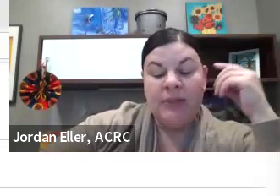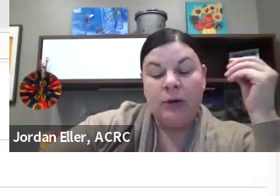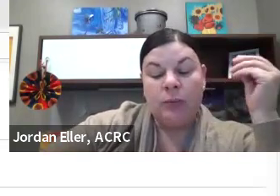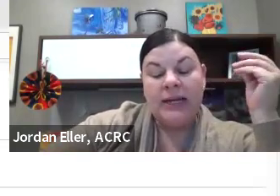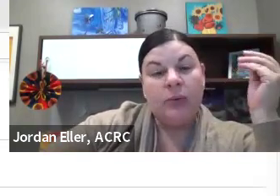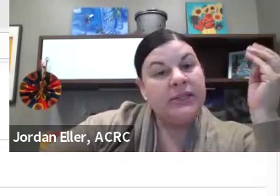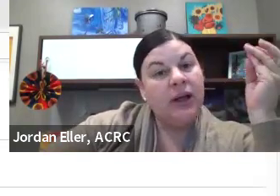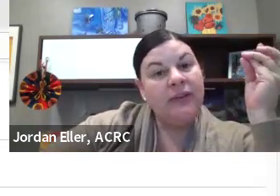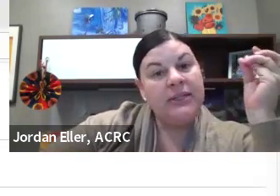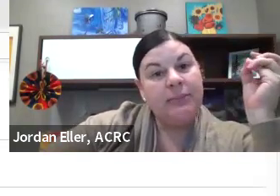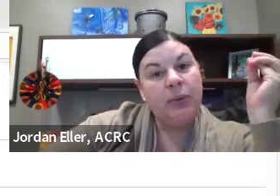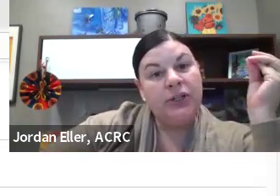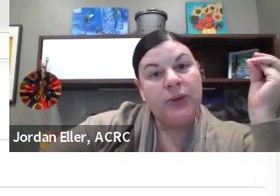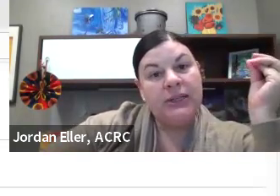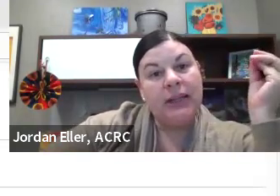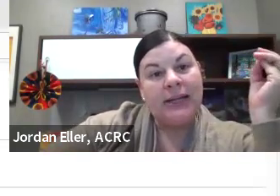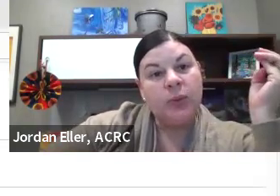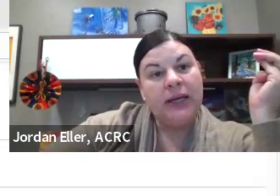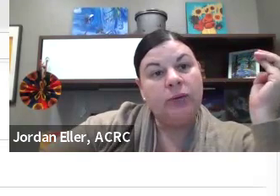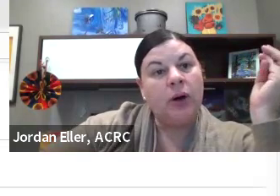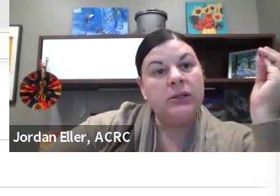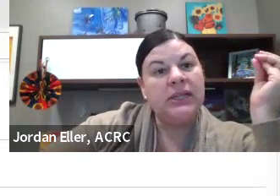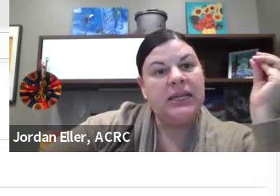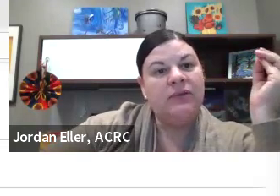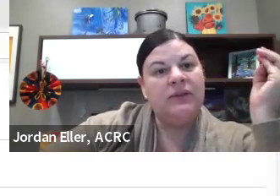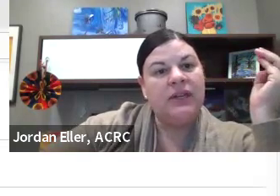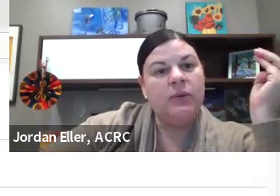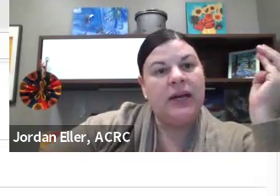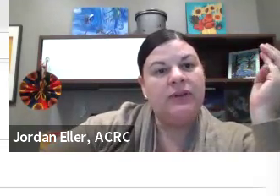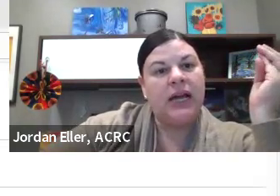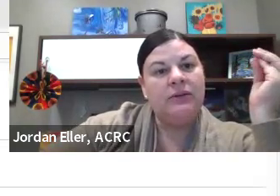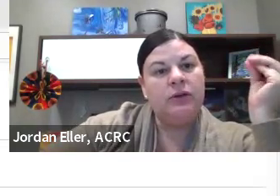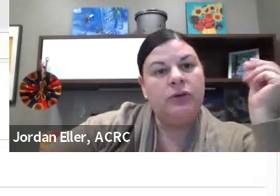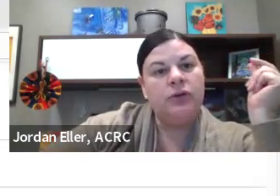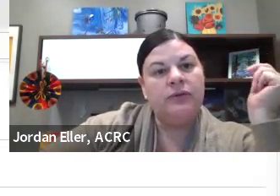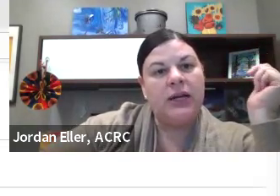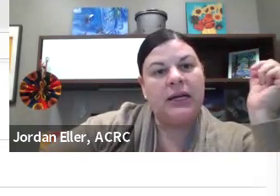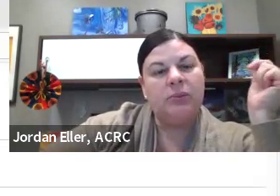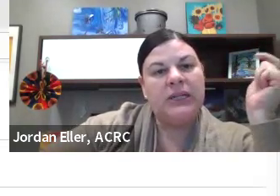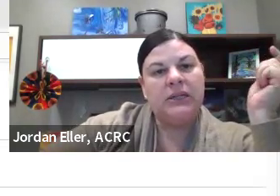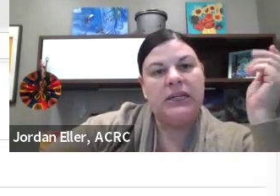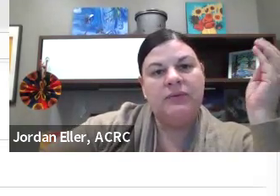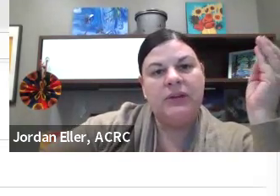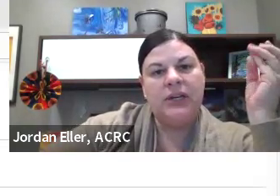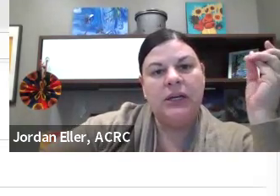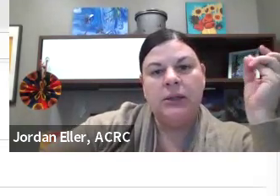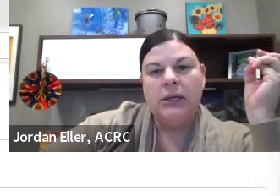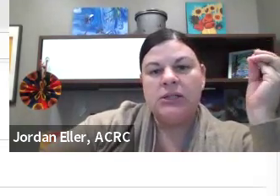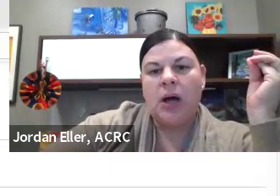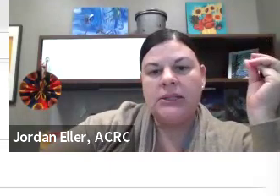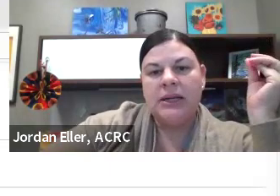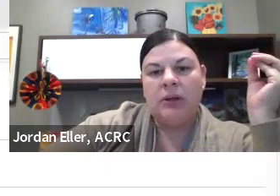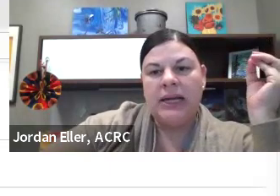And then right now we still have the same number as we did last week in regards to the EVV. We have 9 vendors who have not yet completed the